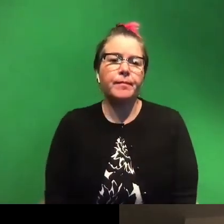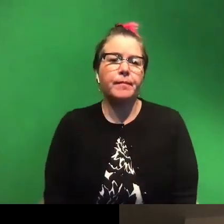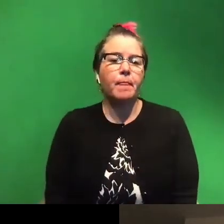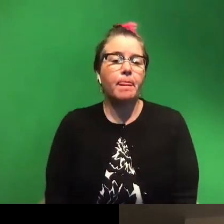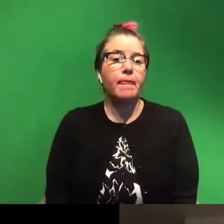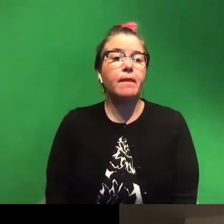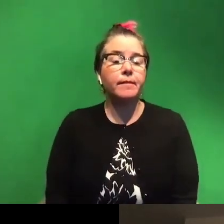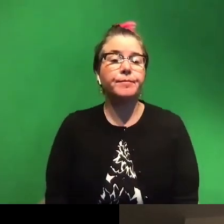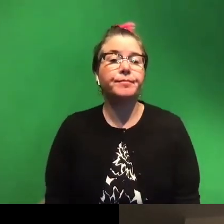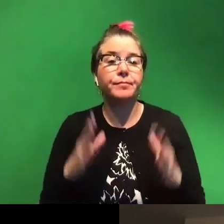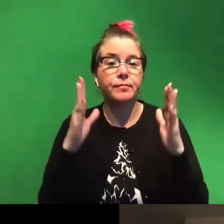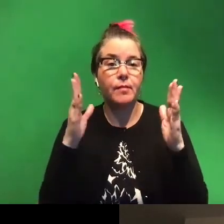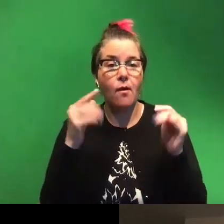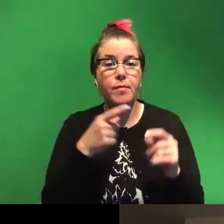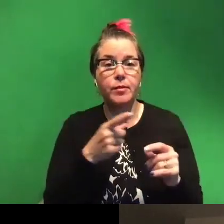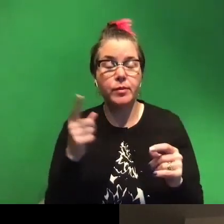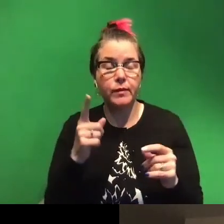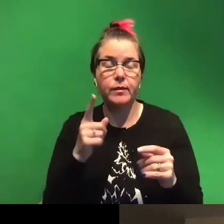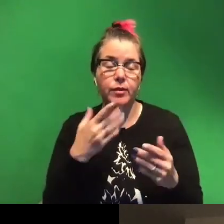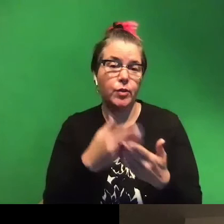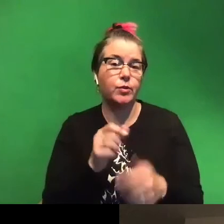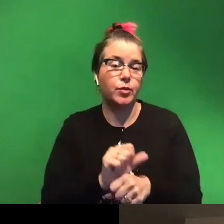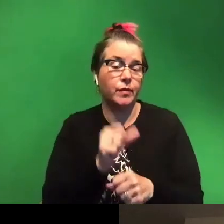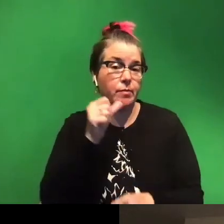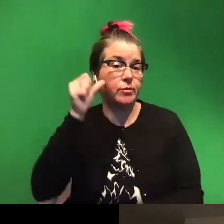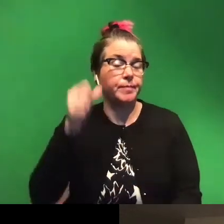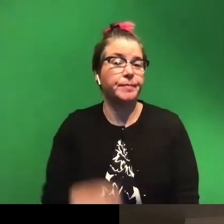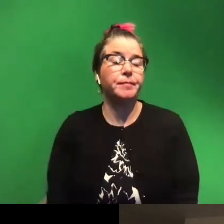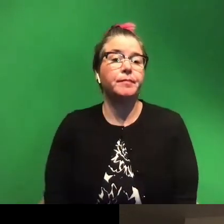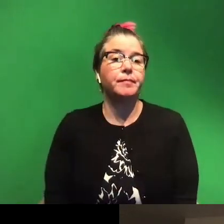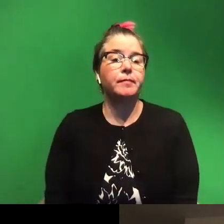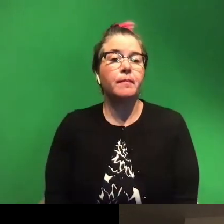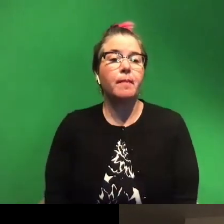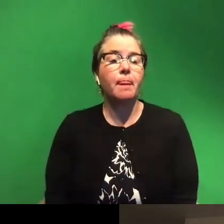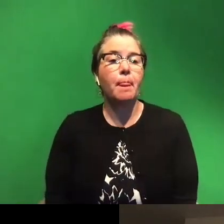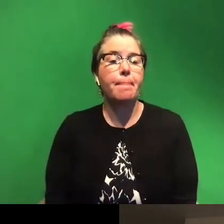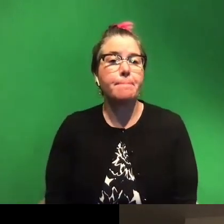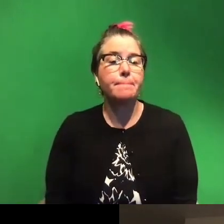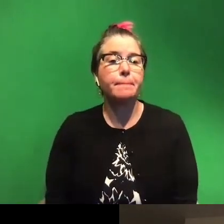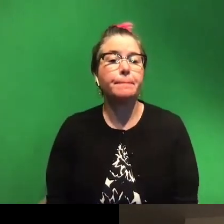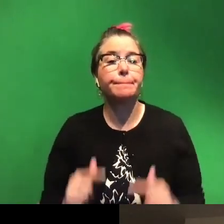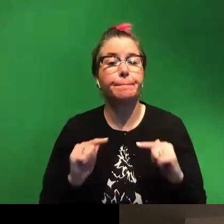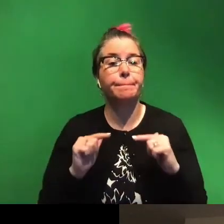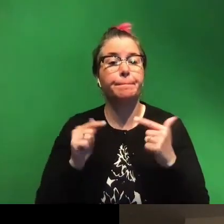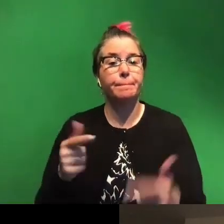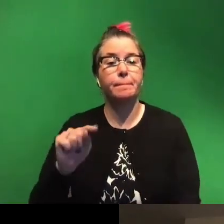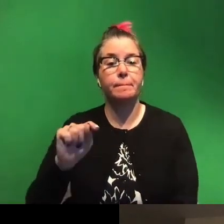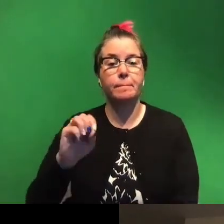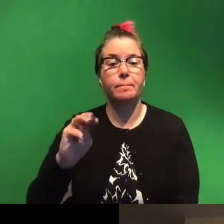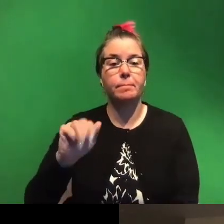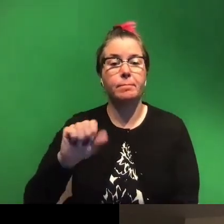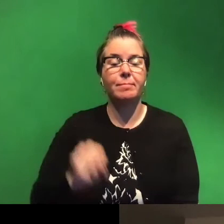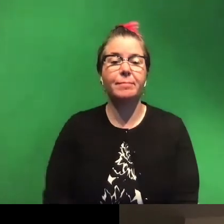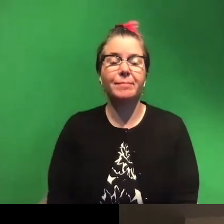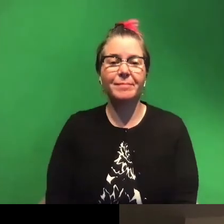Yeah, we hope you all got good work out of that day. With that, I am going to hand it over to Tomas.